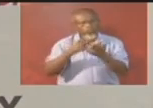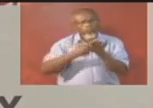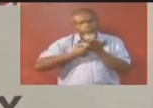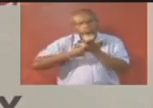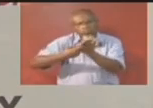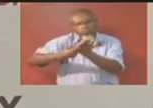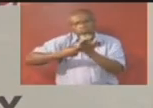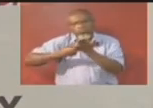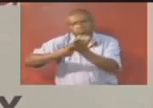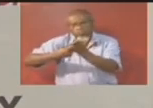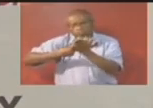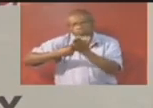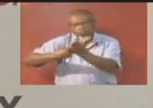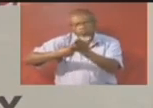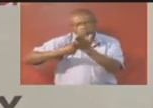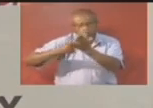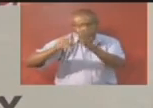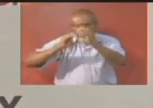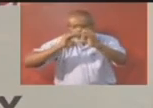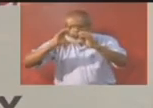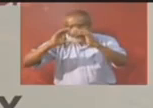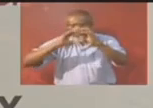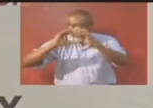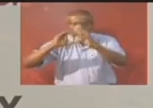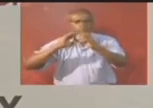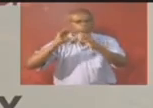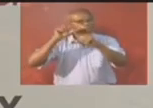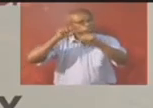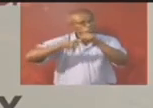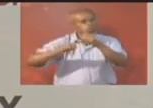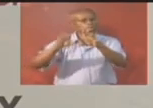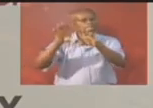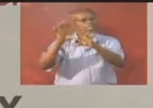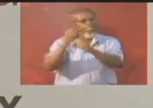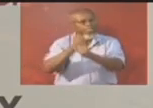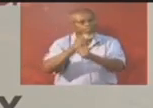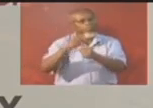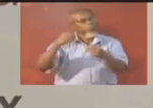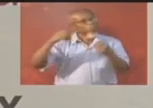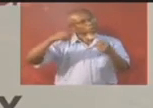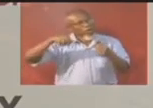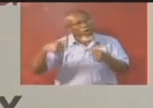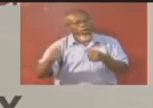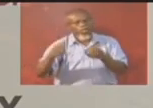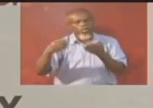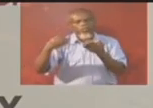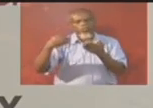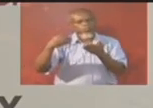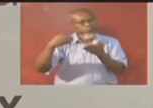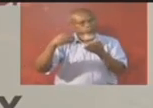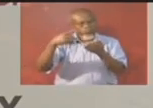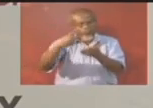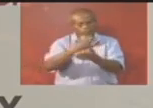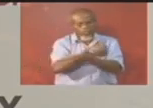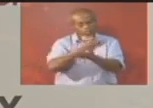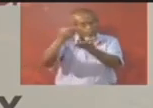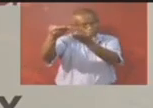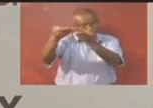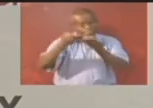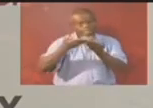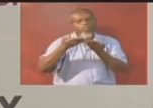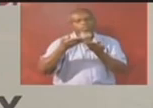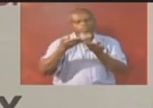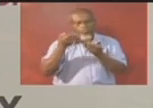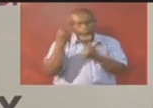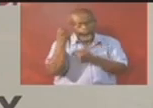negotiations, active conversations happening to ensure that additional vaccine is made available as quickly as possible. When